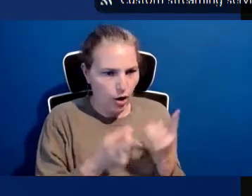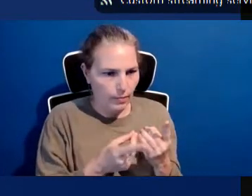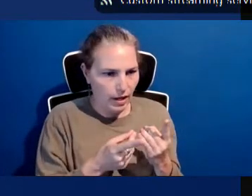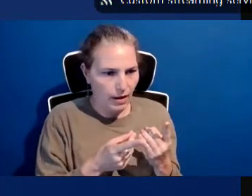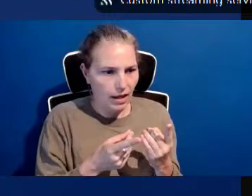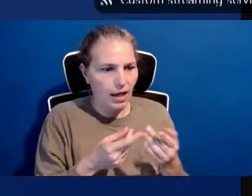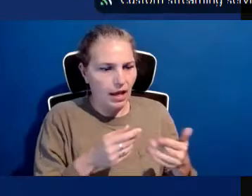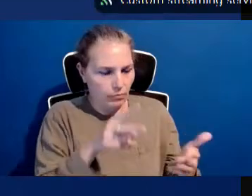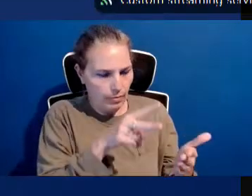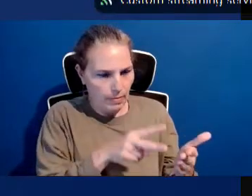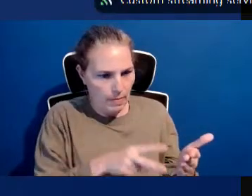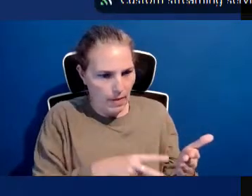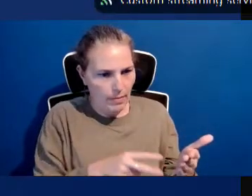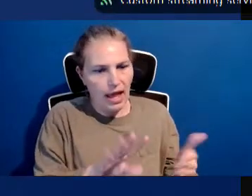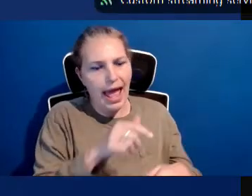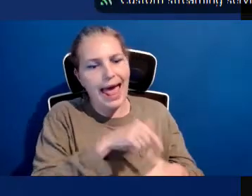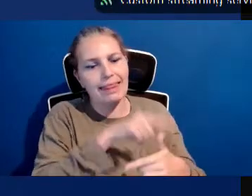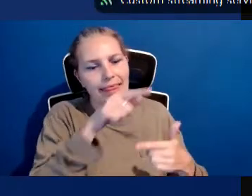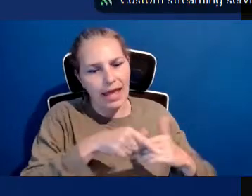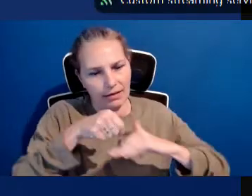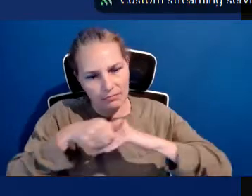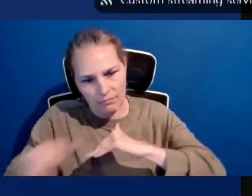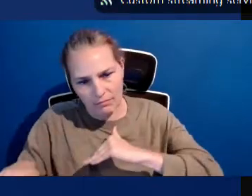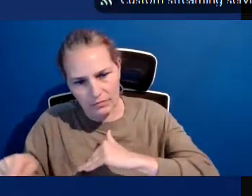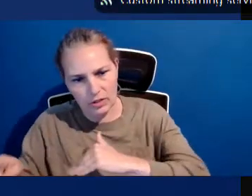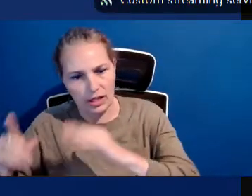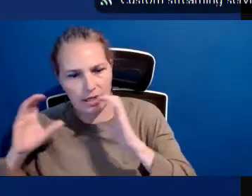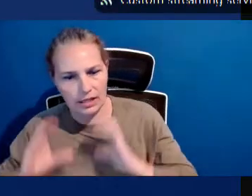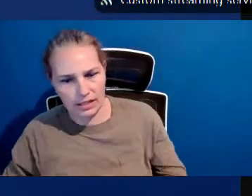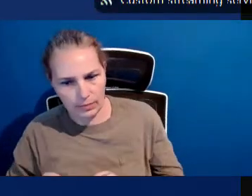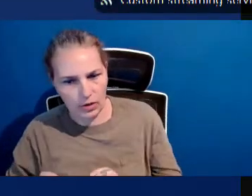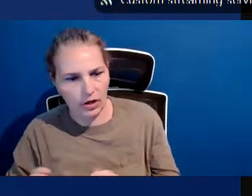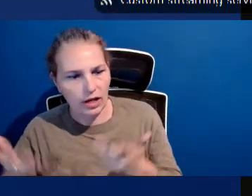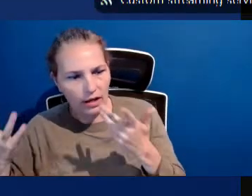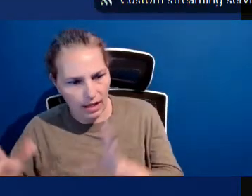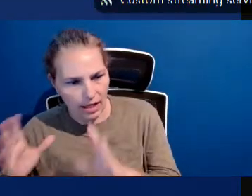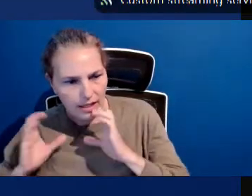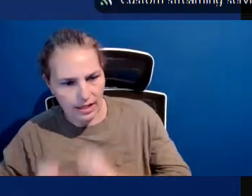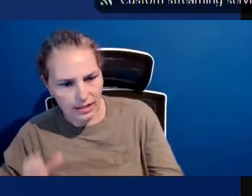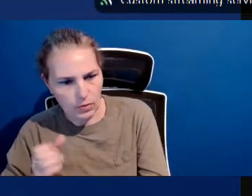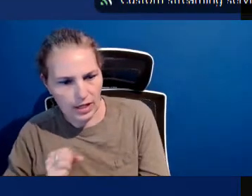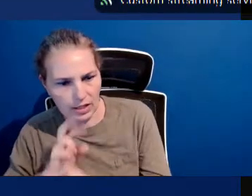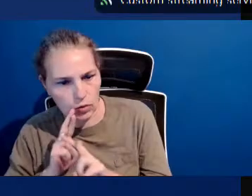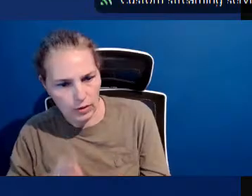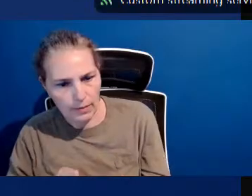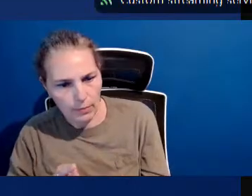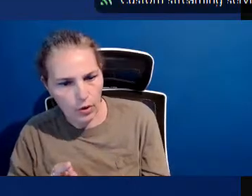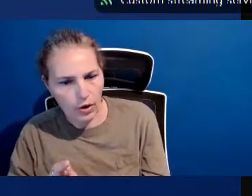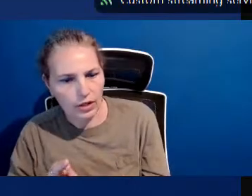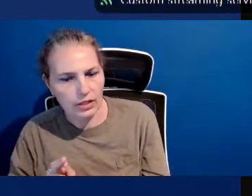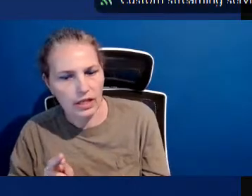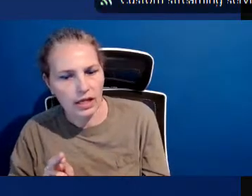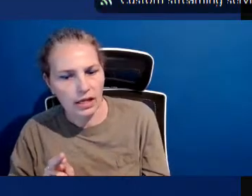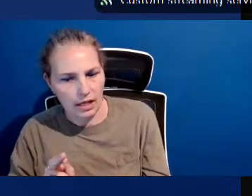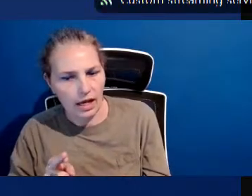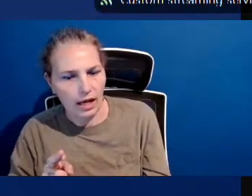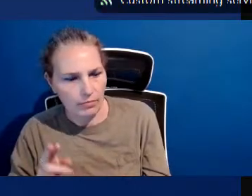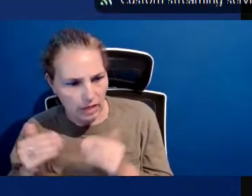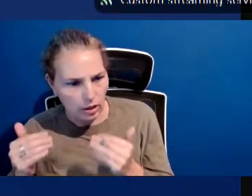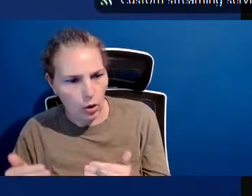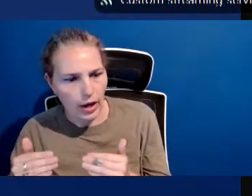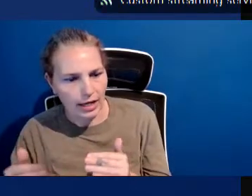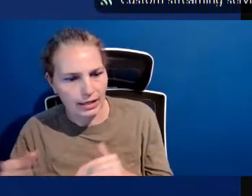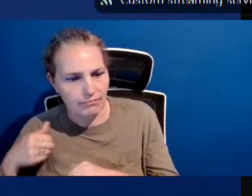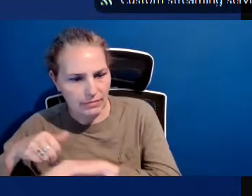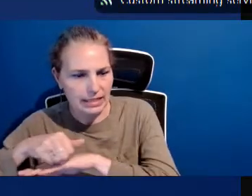planner reviews it, they'll go ahead and submit it with the rebuild application. And as part of this pilot, because the planners